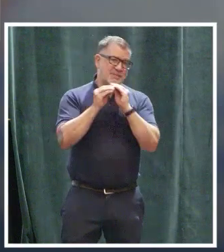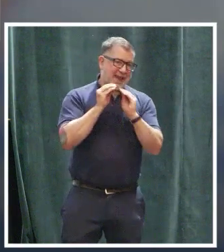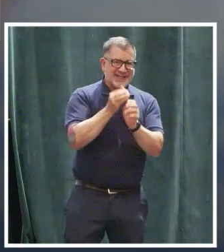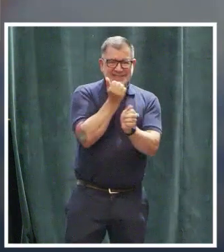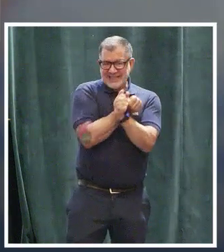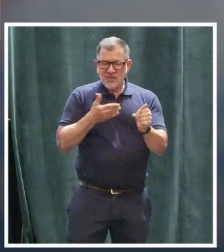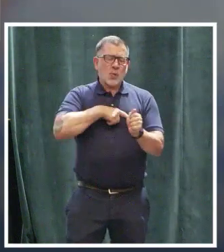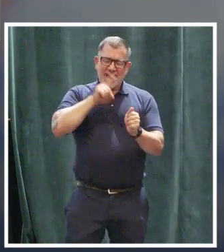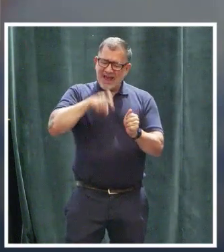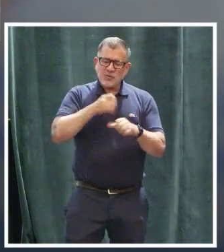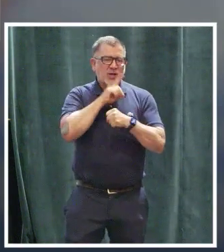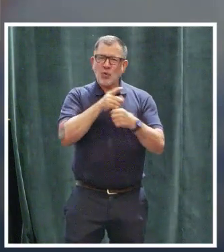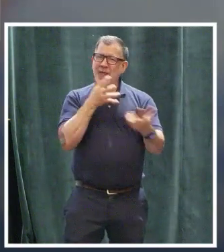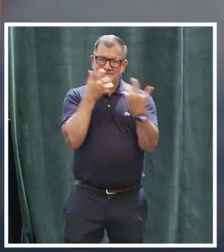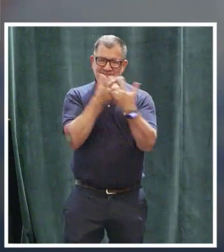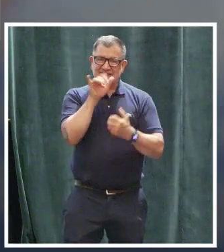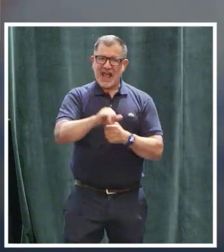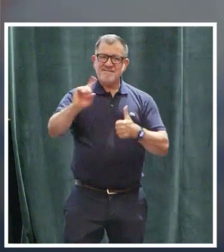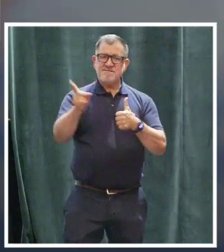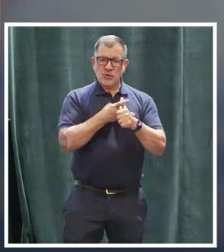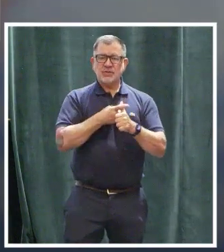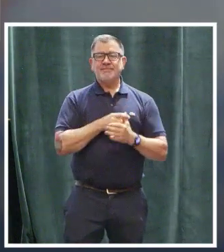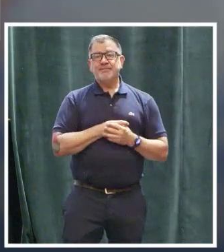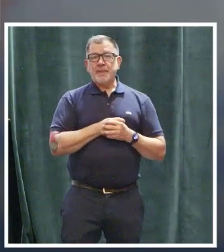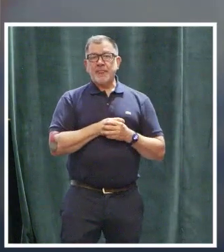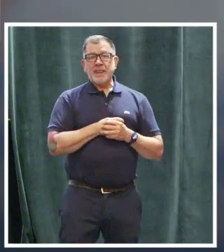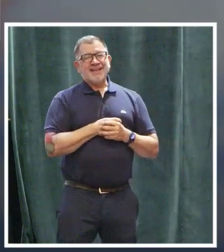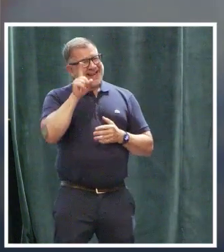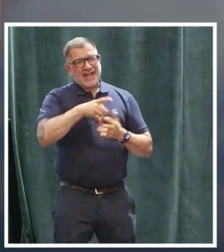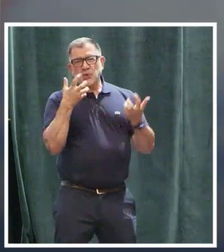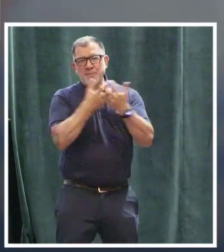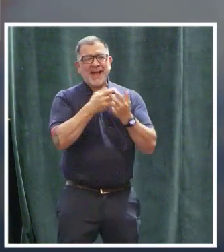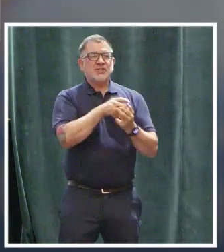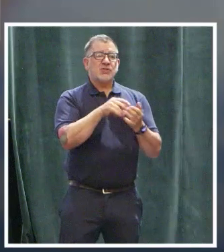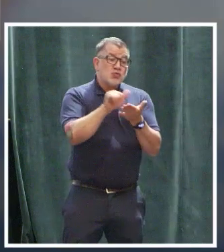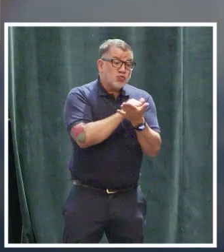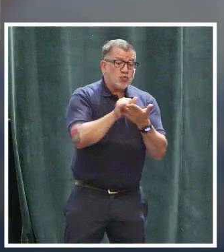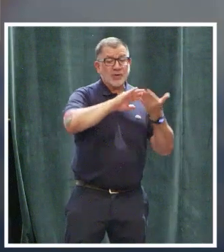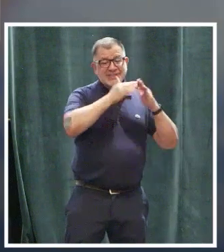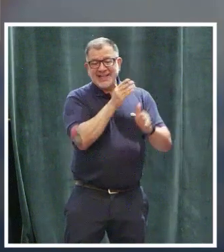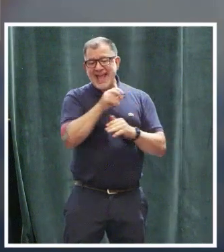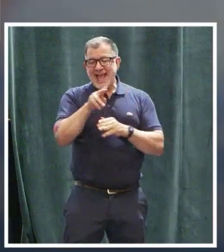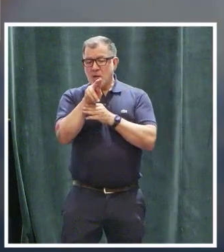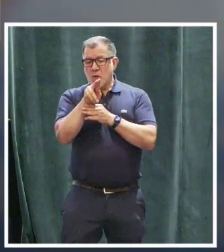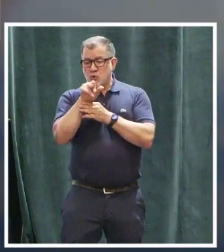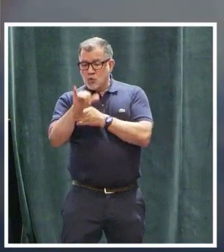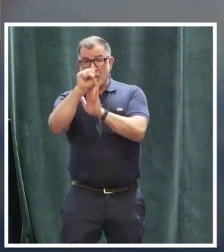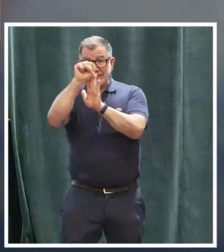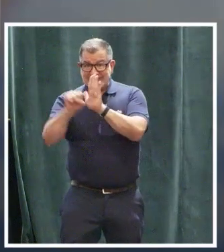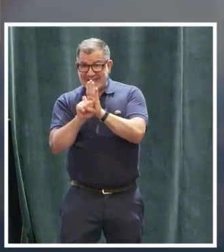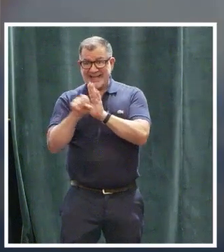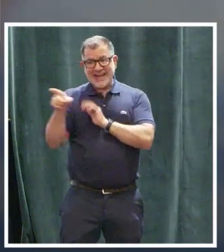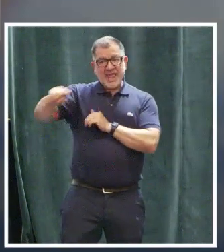conditions as these New York City and New York State Department of Transportation's are